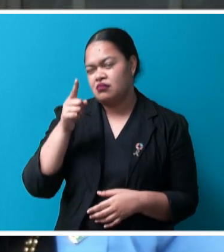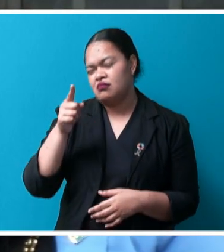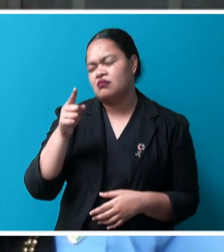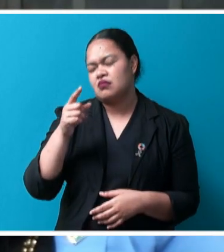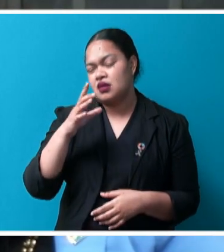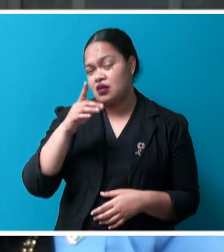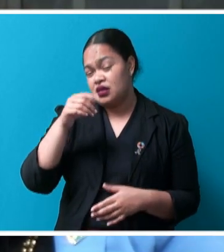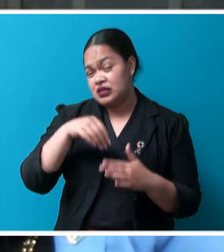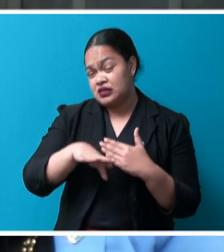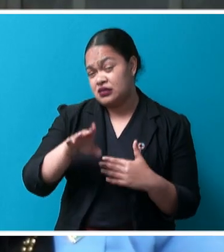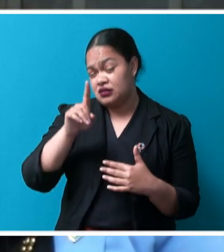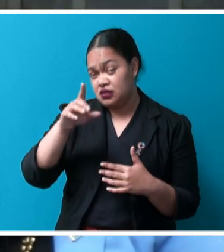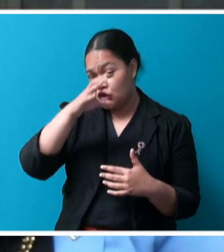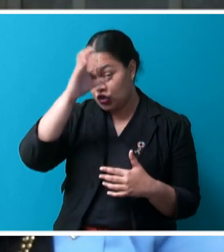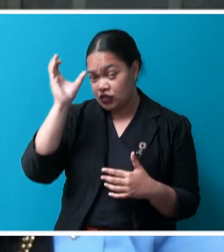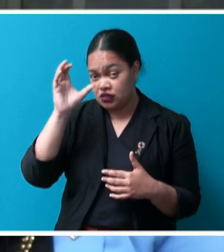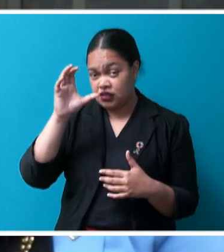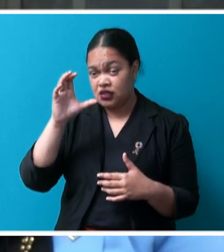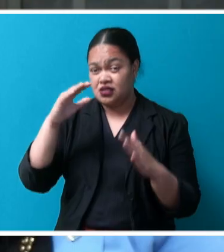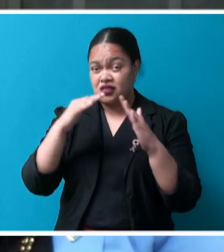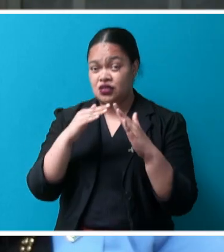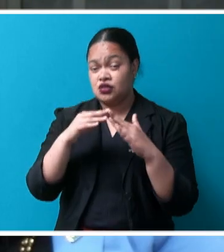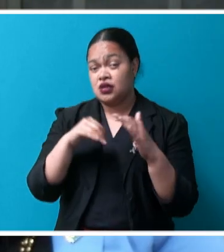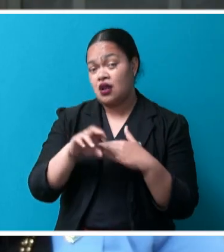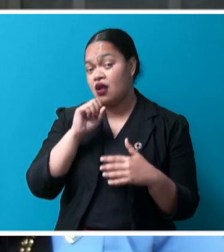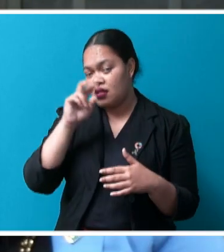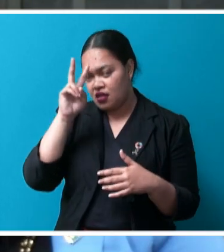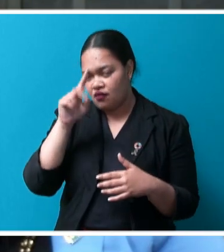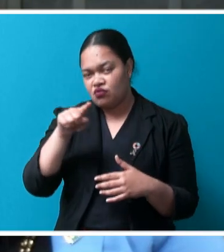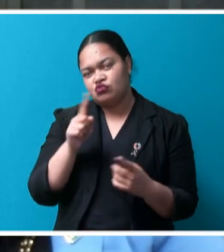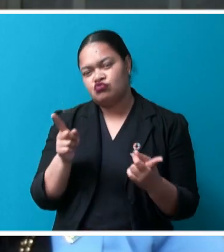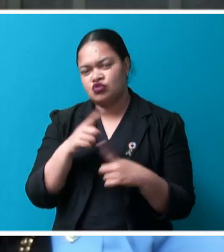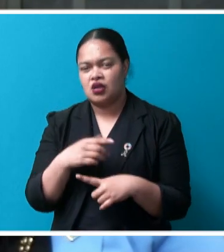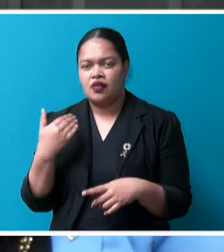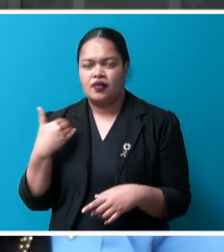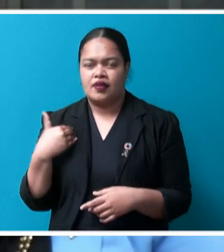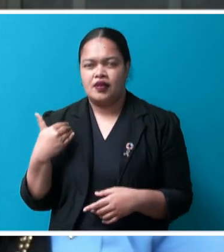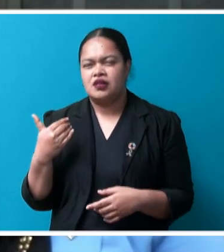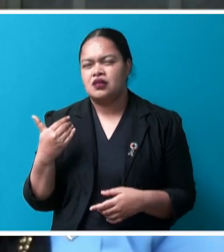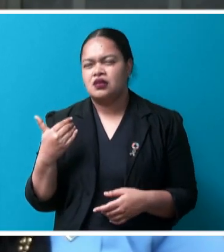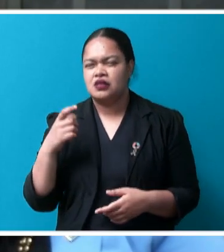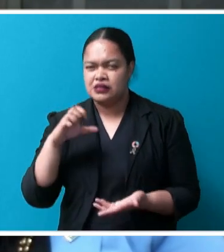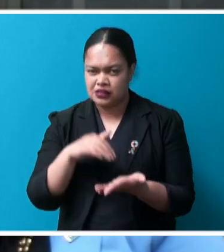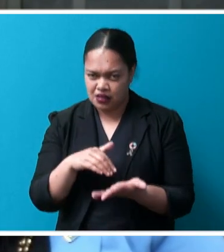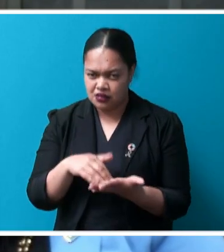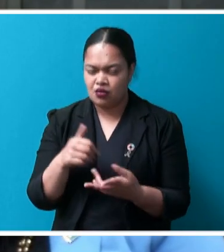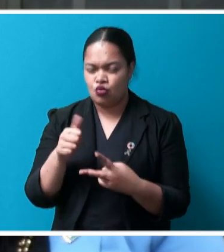to a health center, and that is inclusive of living quarters for the